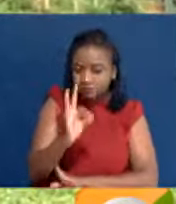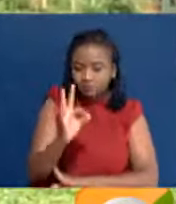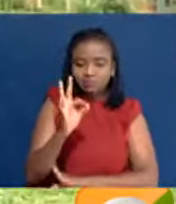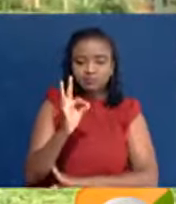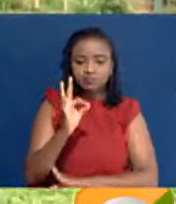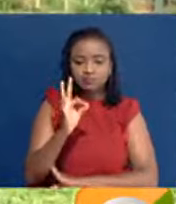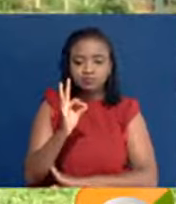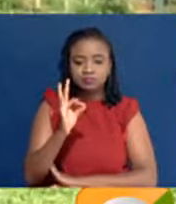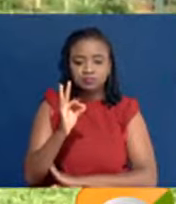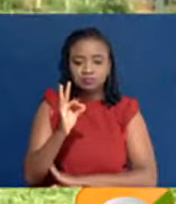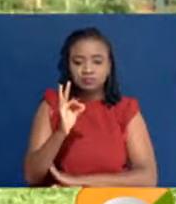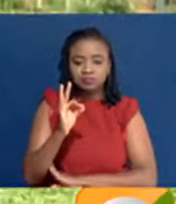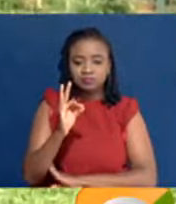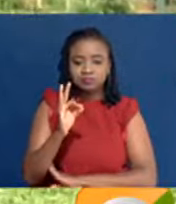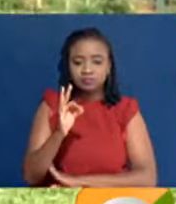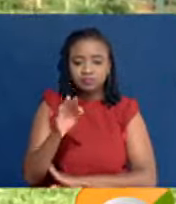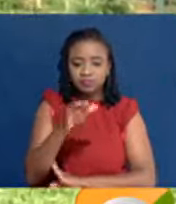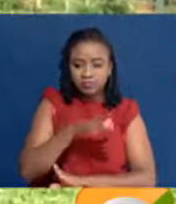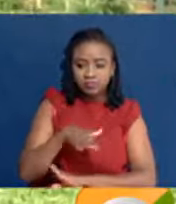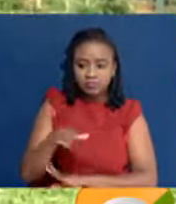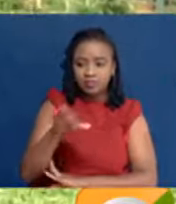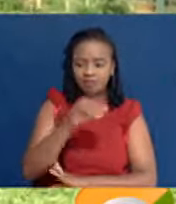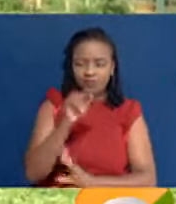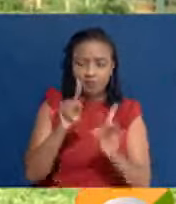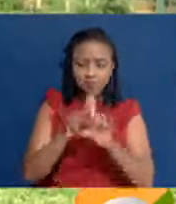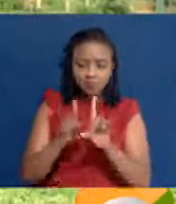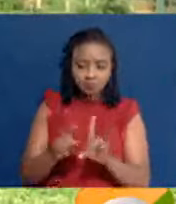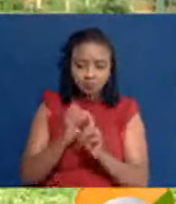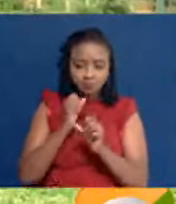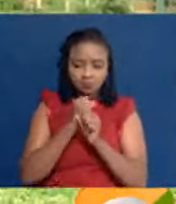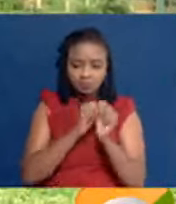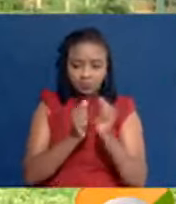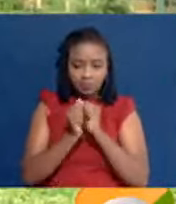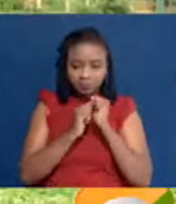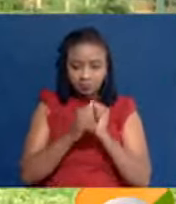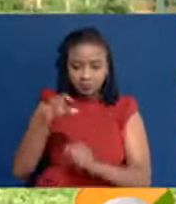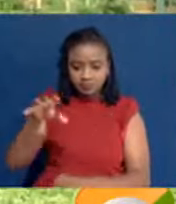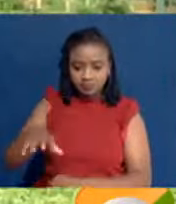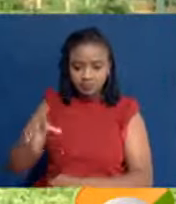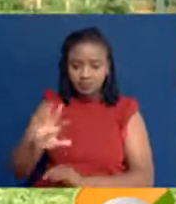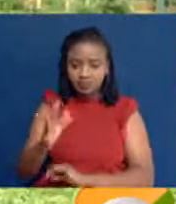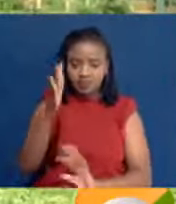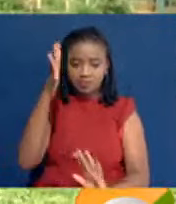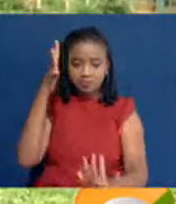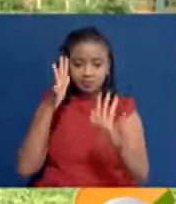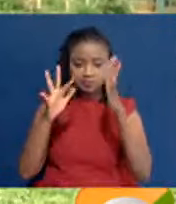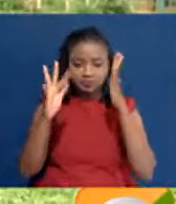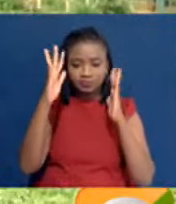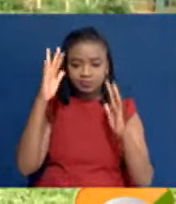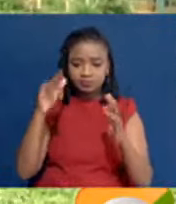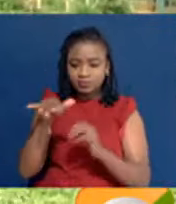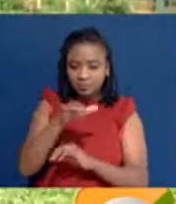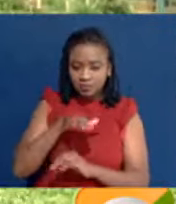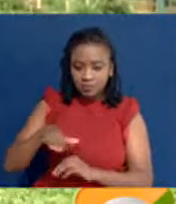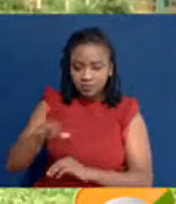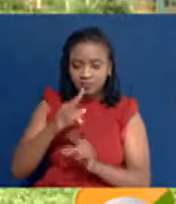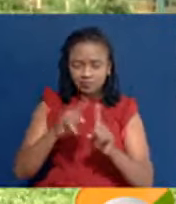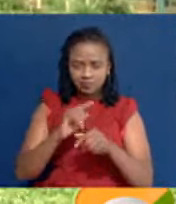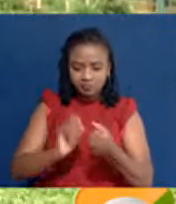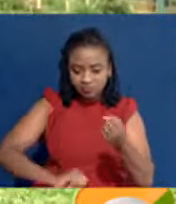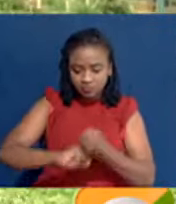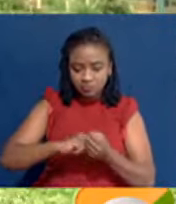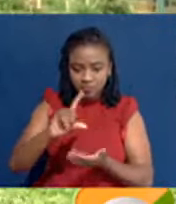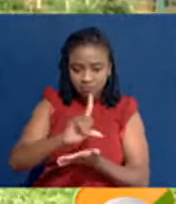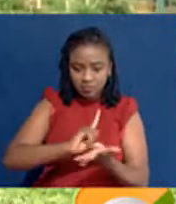Congo Basin, and again, even in that case, building circles of local leadership is very